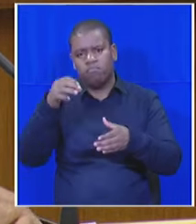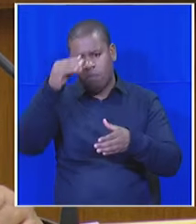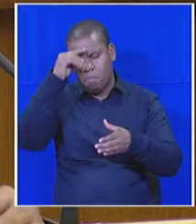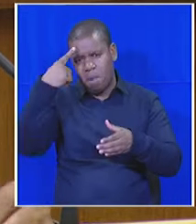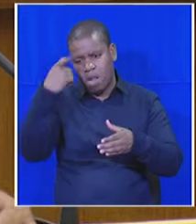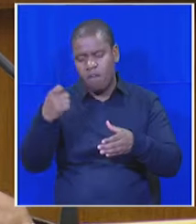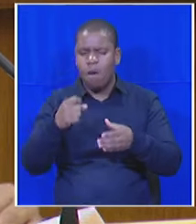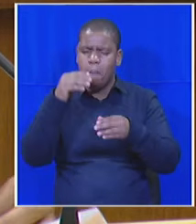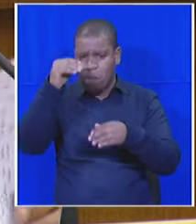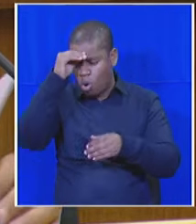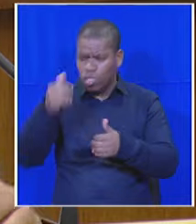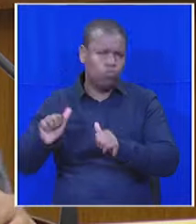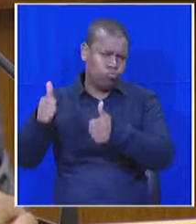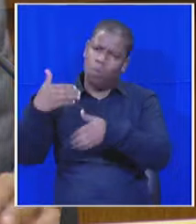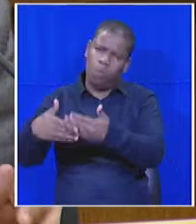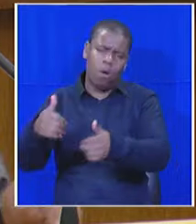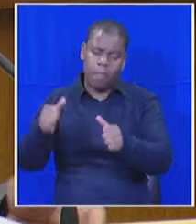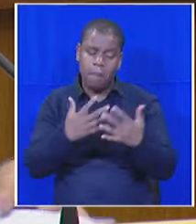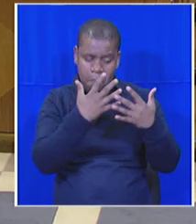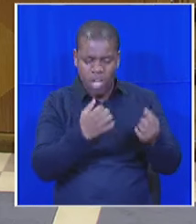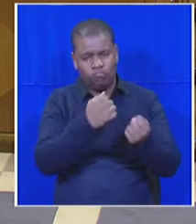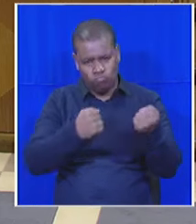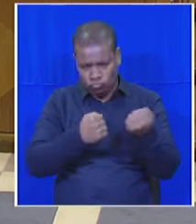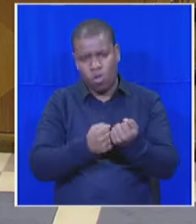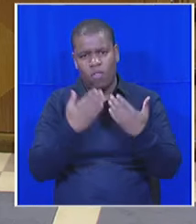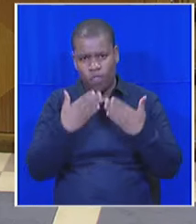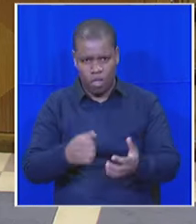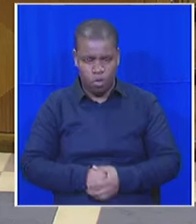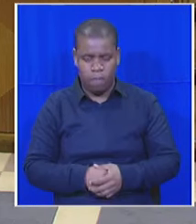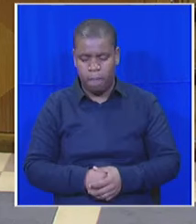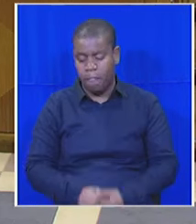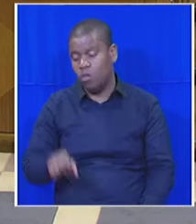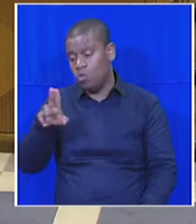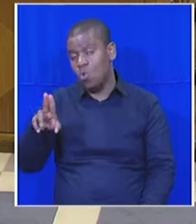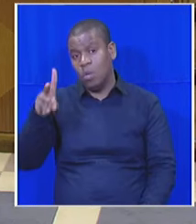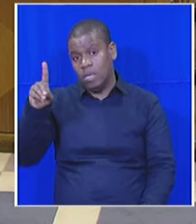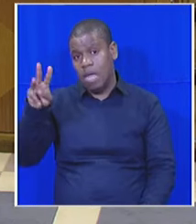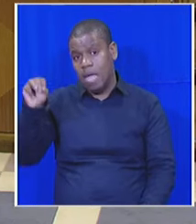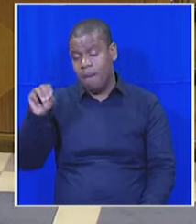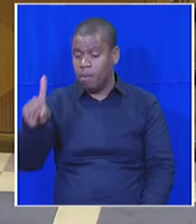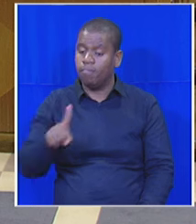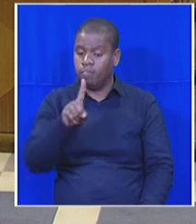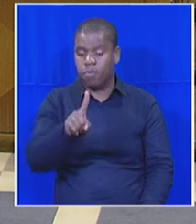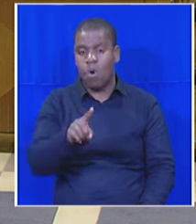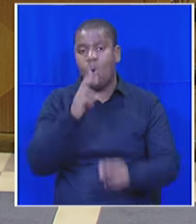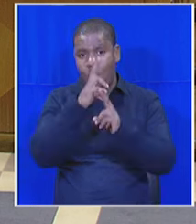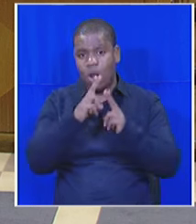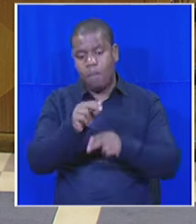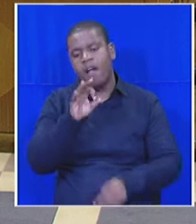good hands, and we will support this budget. Thank you very much. Thank you. UDM, Honorable Filtani.